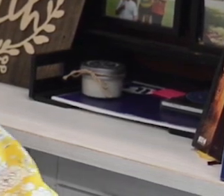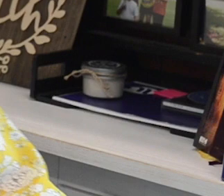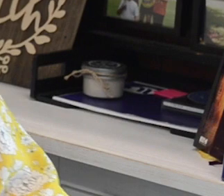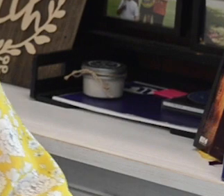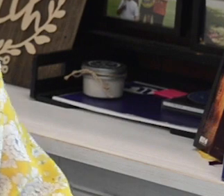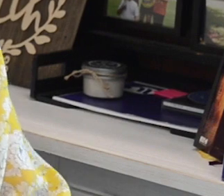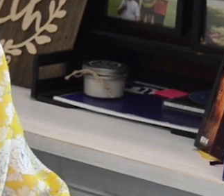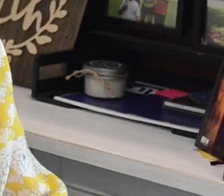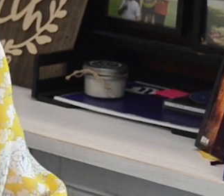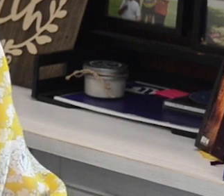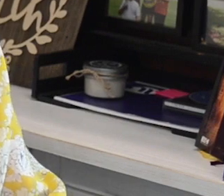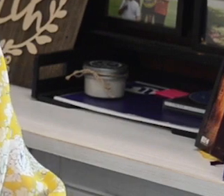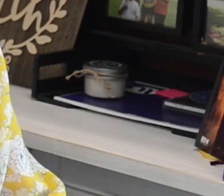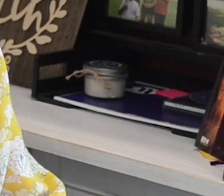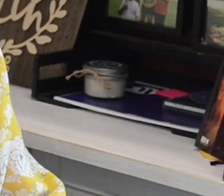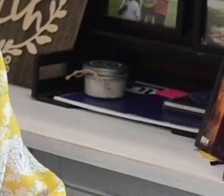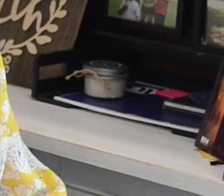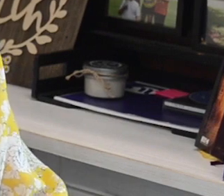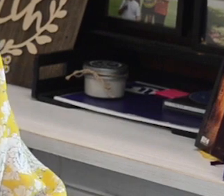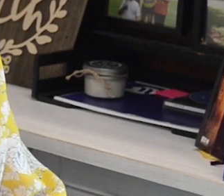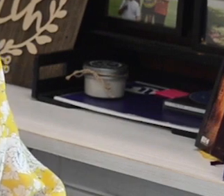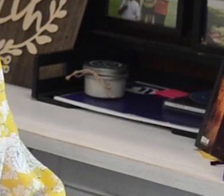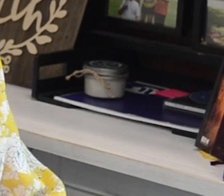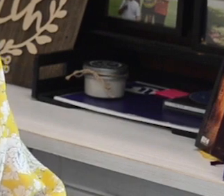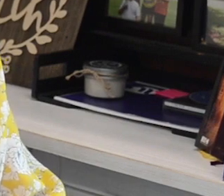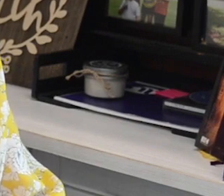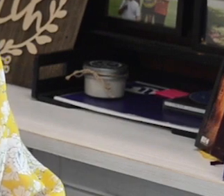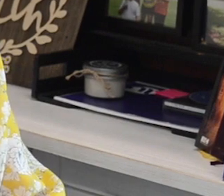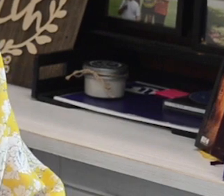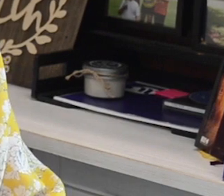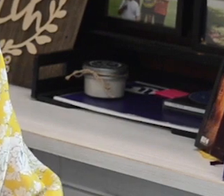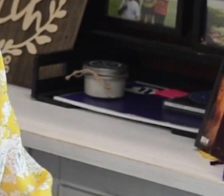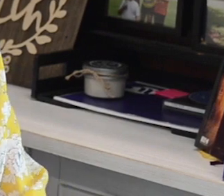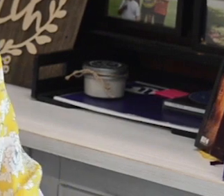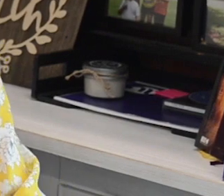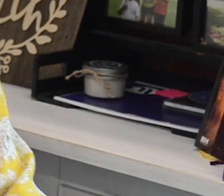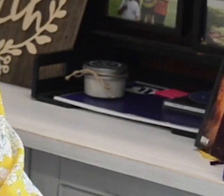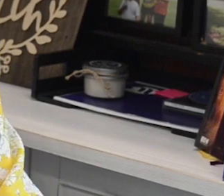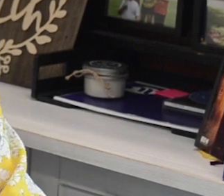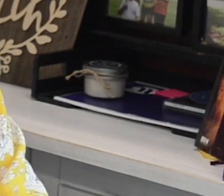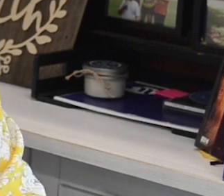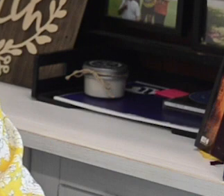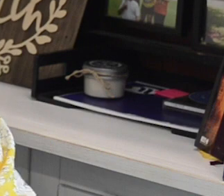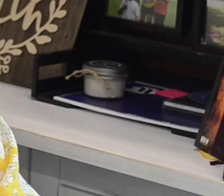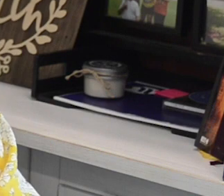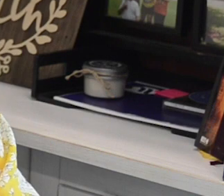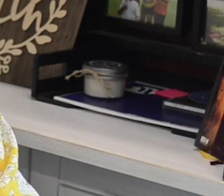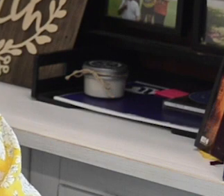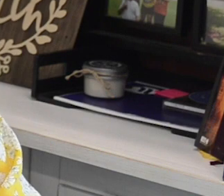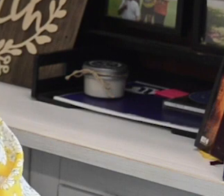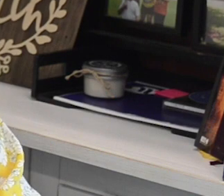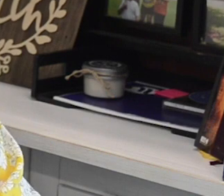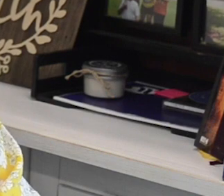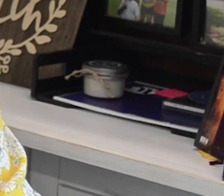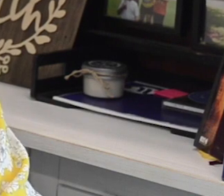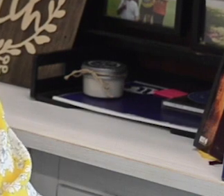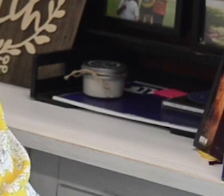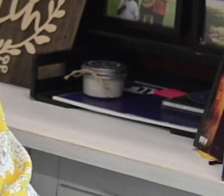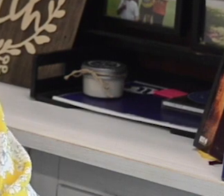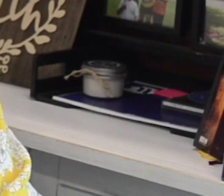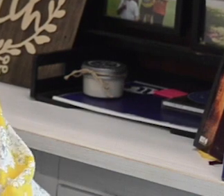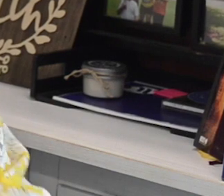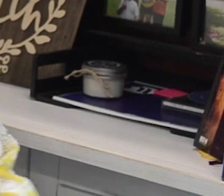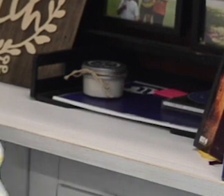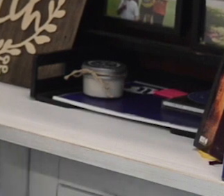asking if there were things that we could be thankful for or we could praise God for. And it was ironic because just the night before, Tony and I